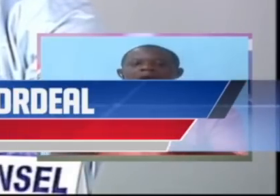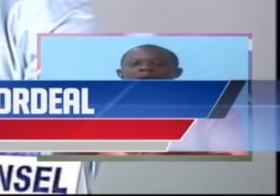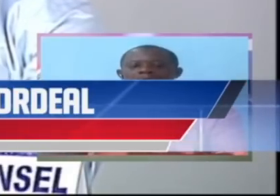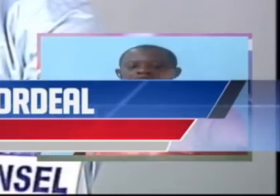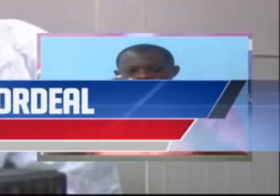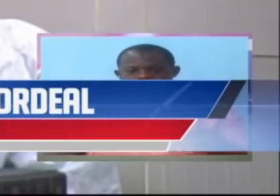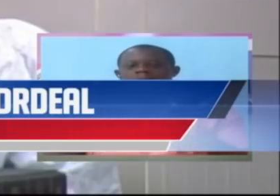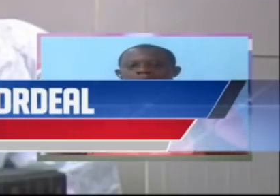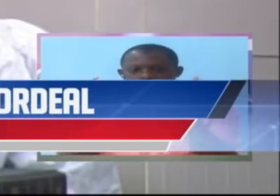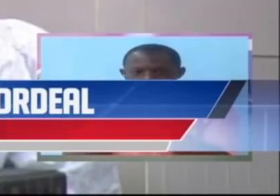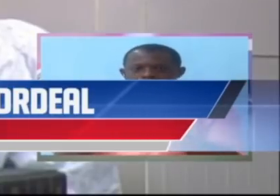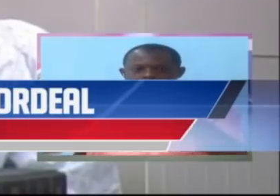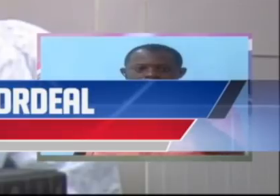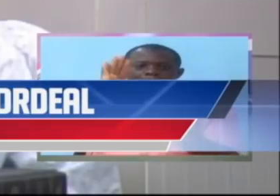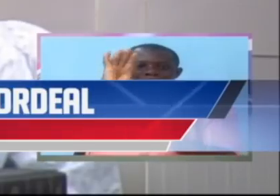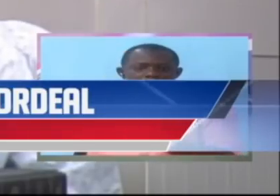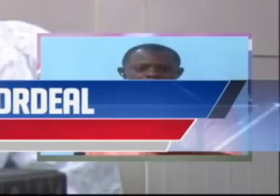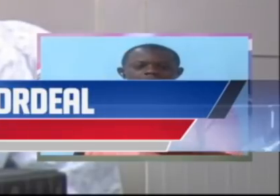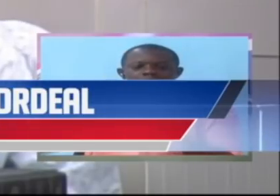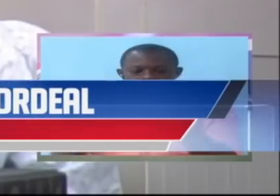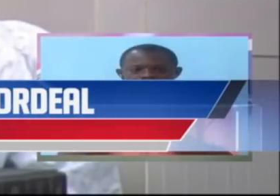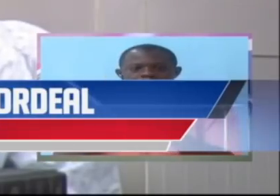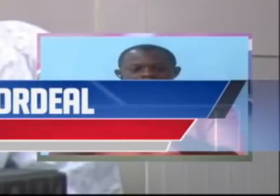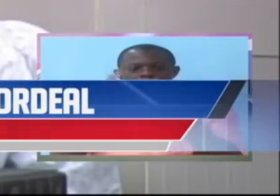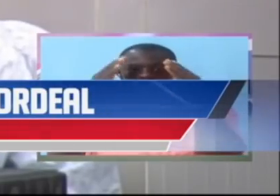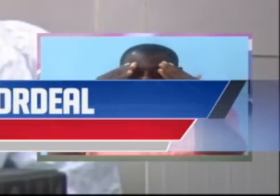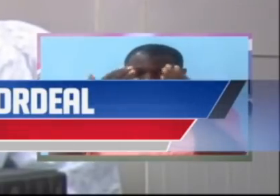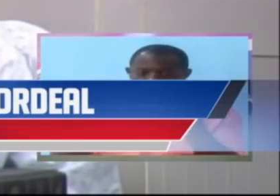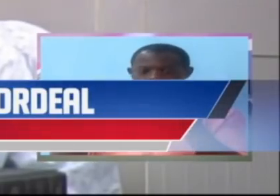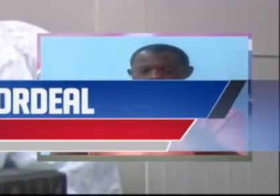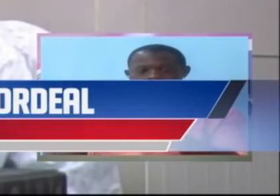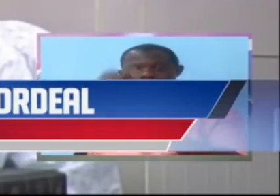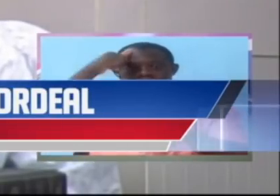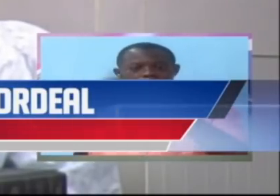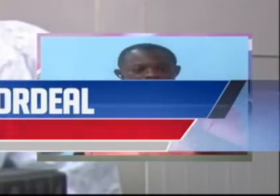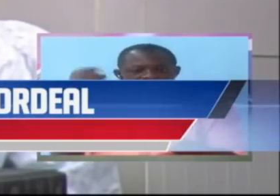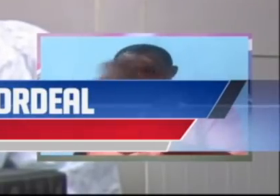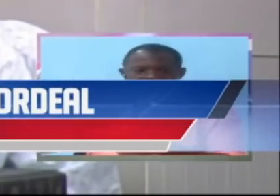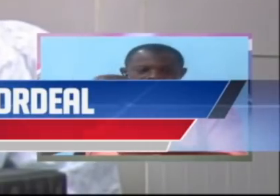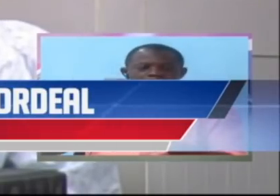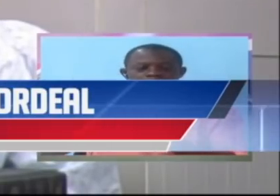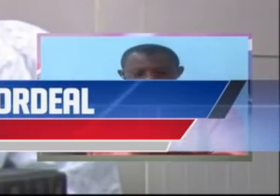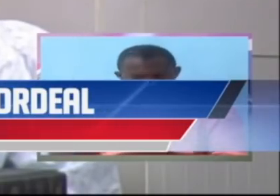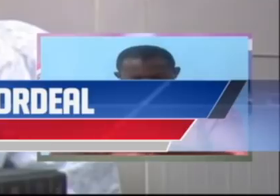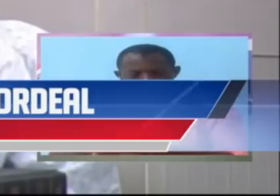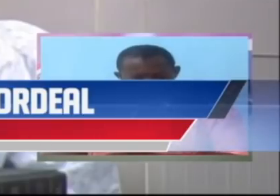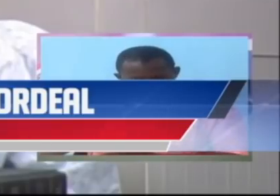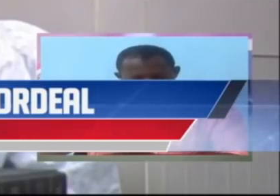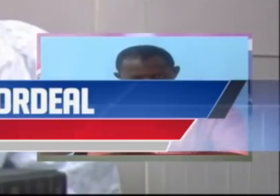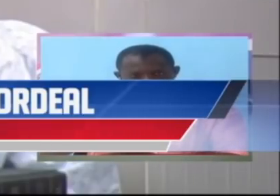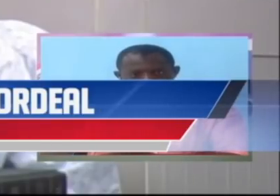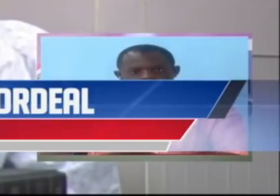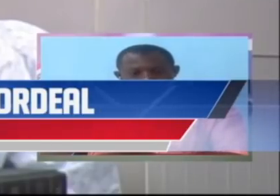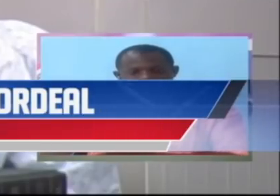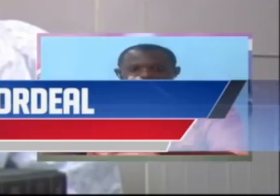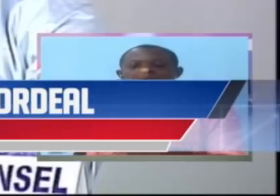were in the same protest group. The witness said they were arrested and taken to the Kairaba police station and later transferred to Fajara barracks. He said